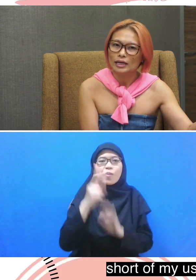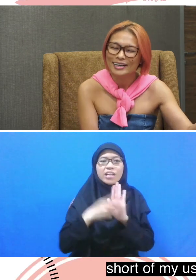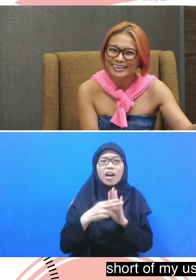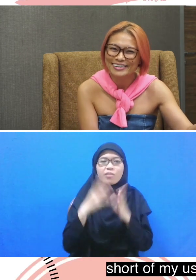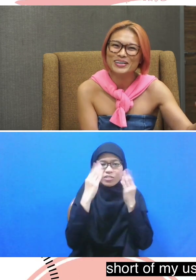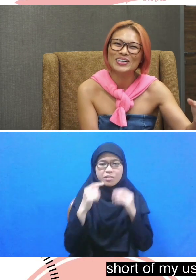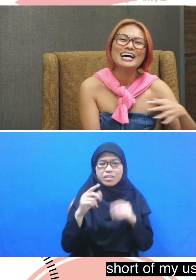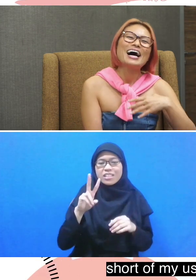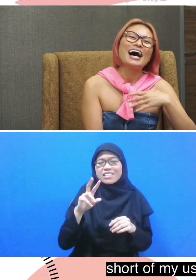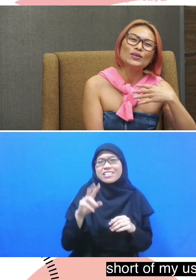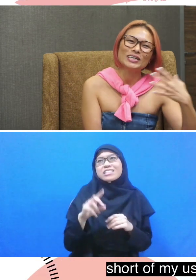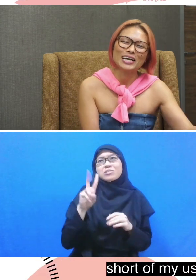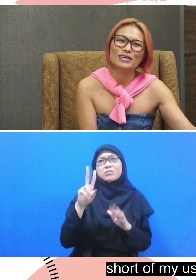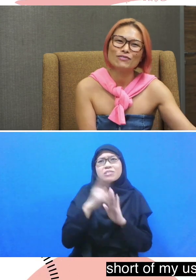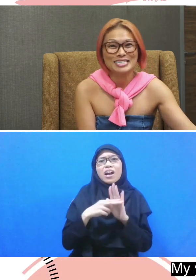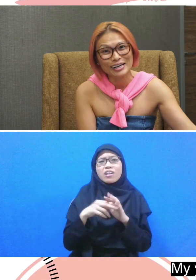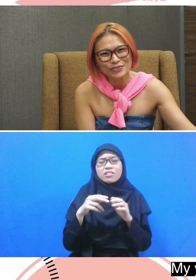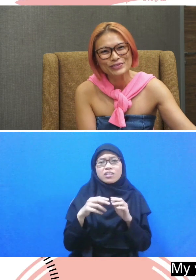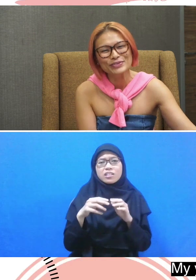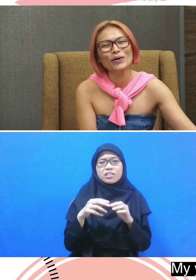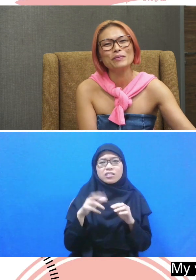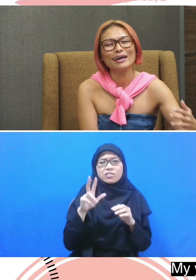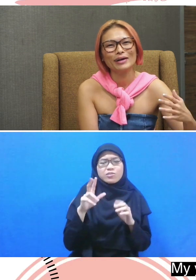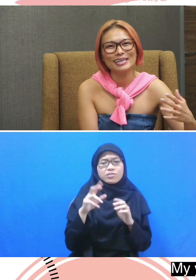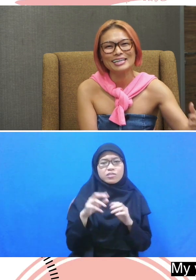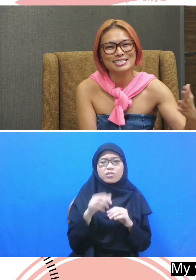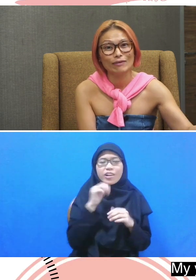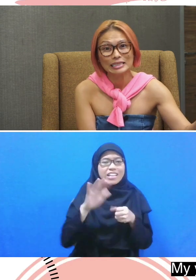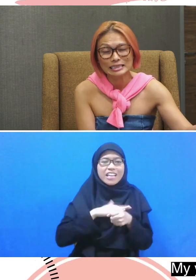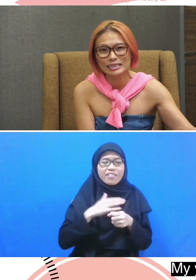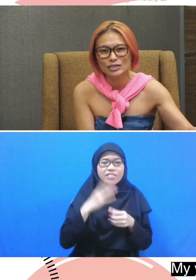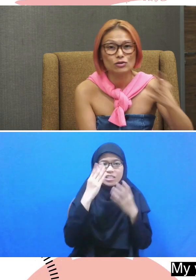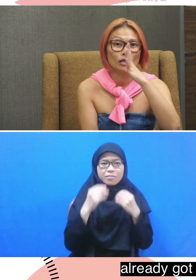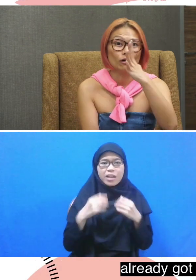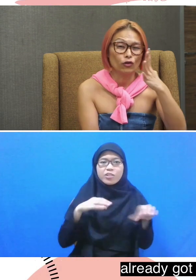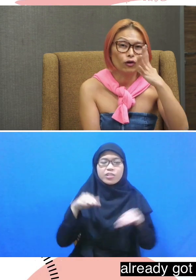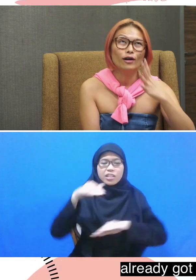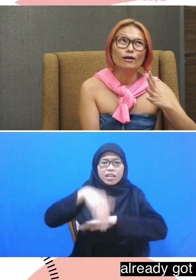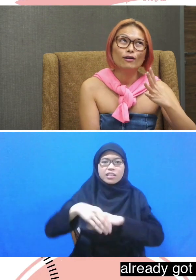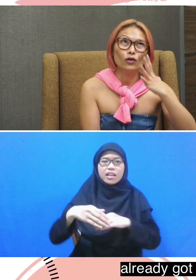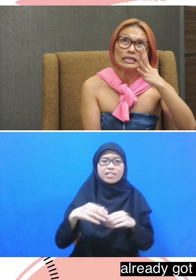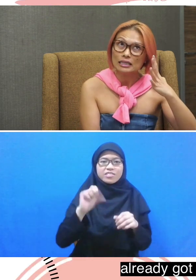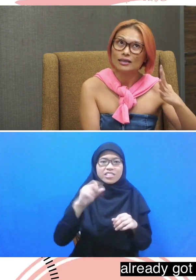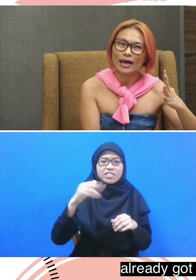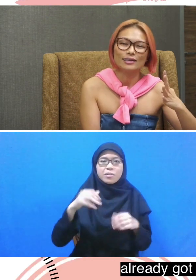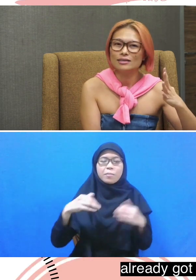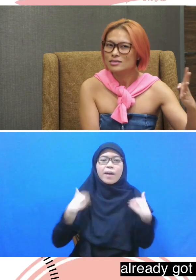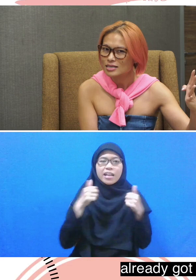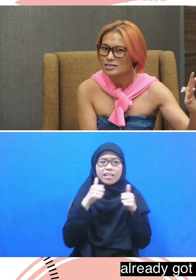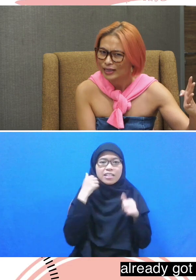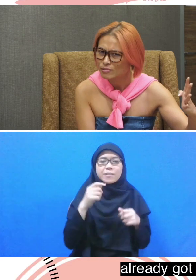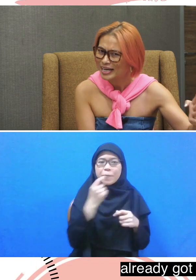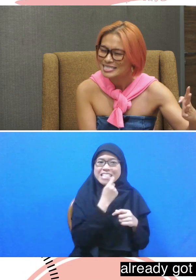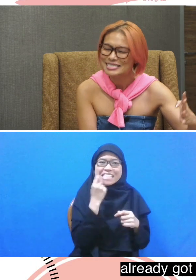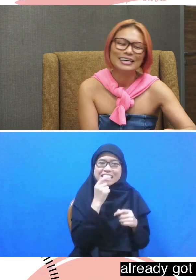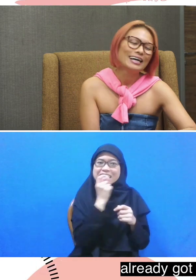quota. Because I do the night shift myself, you know, my youngest is currently teething. She's already got four teeth at